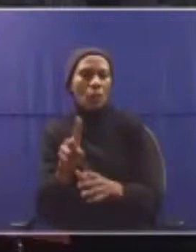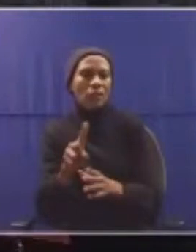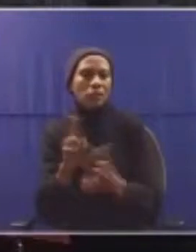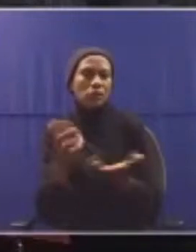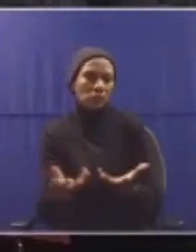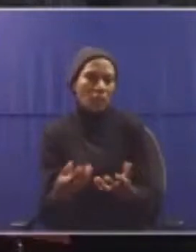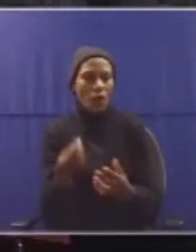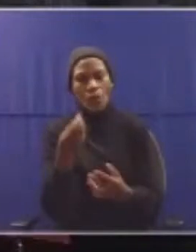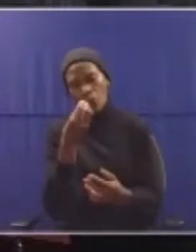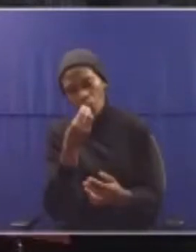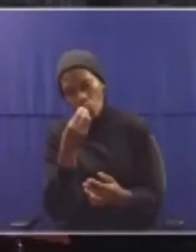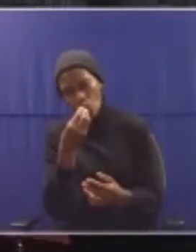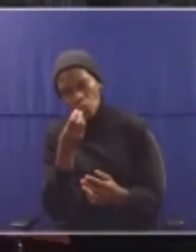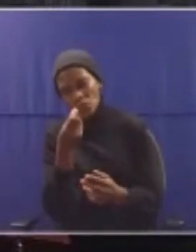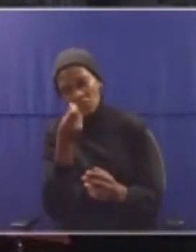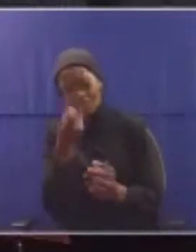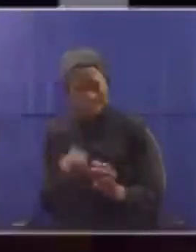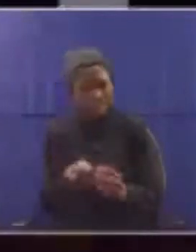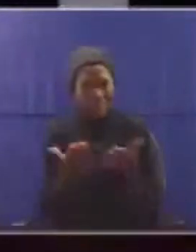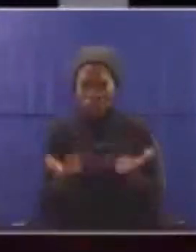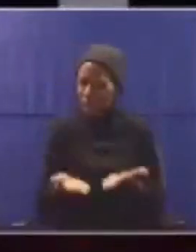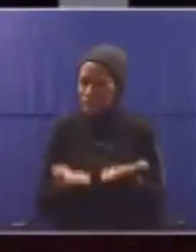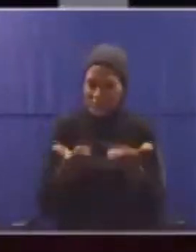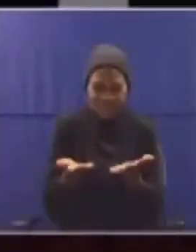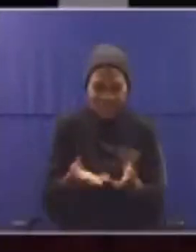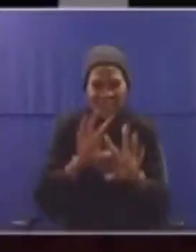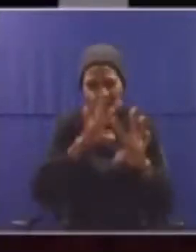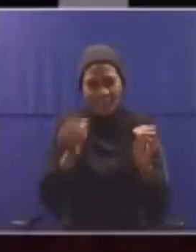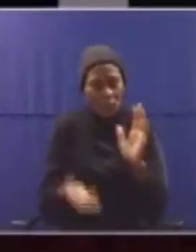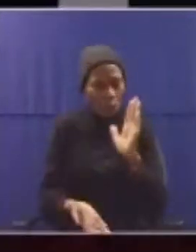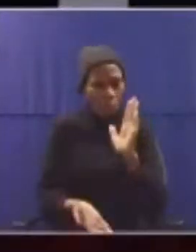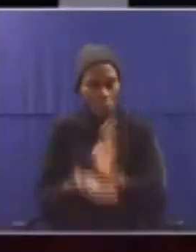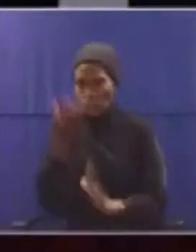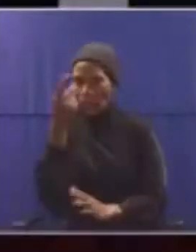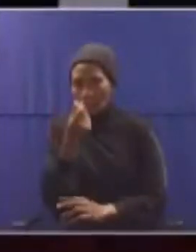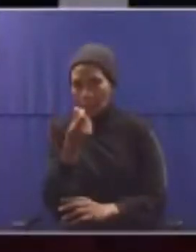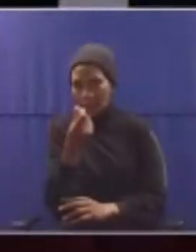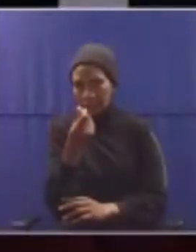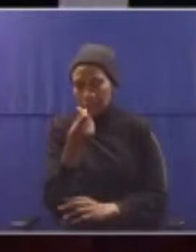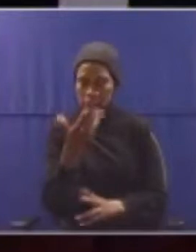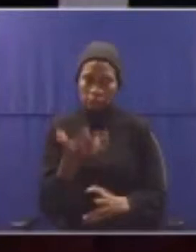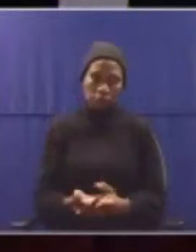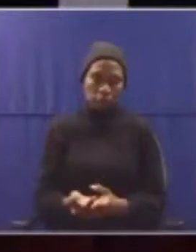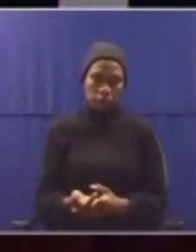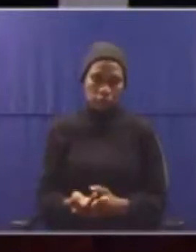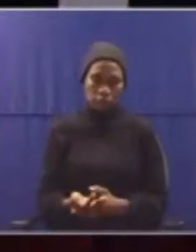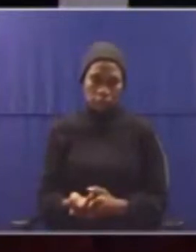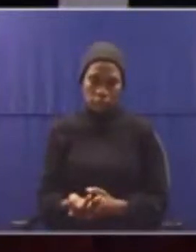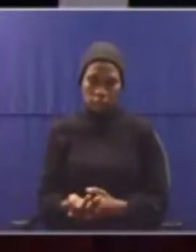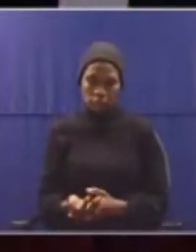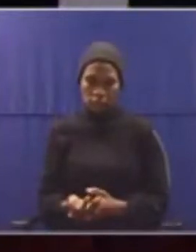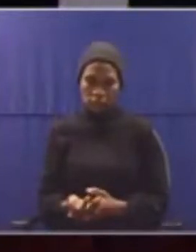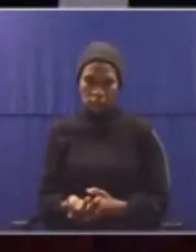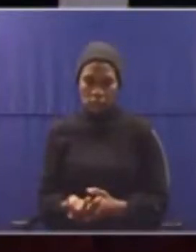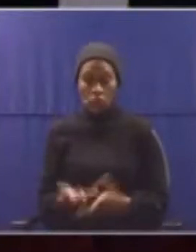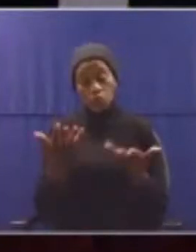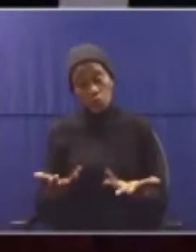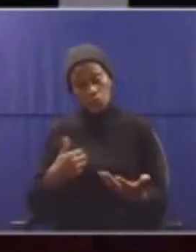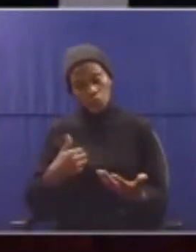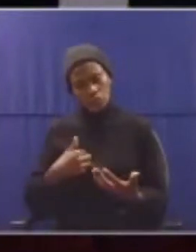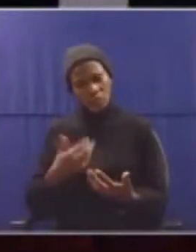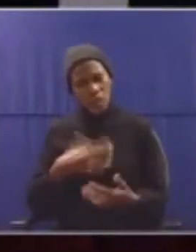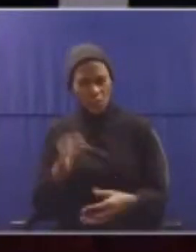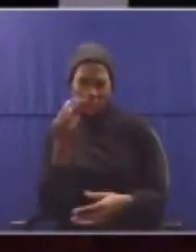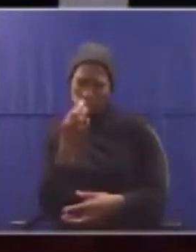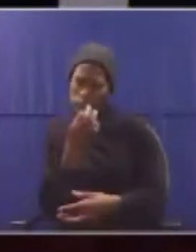increase in prices of goods and services. So let me divert a bit and say to you